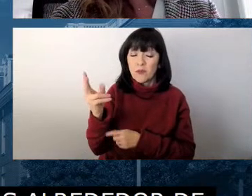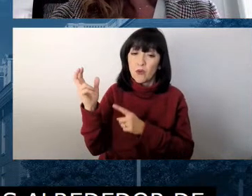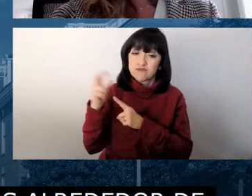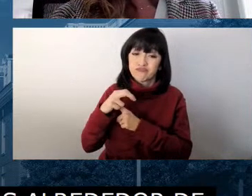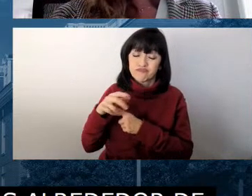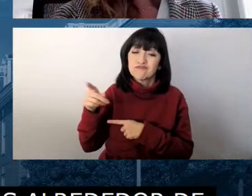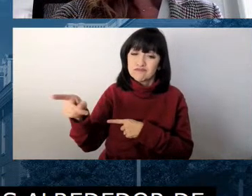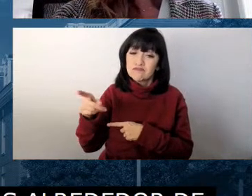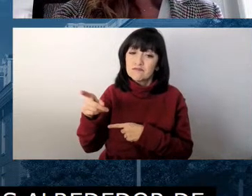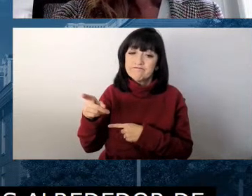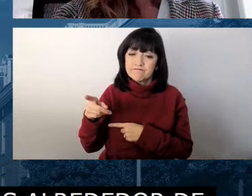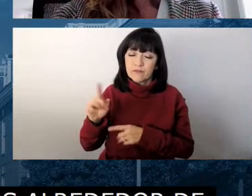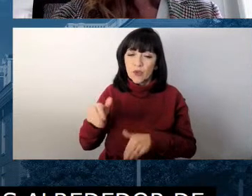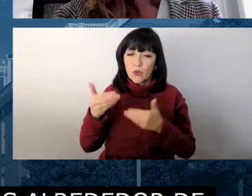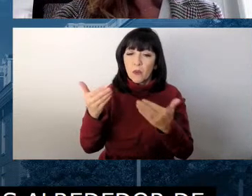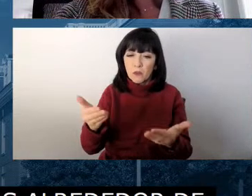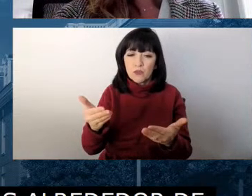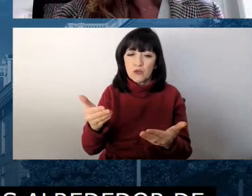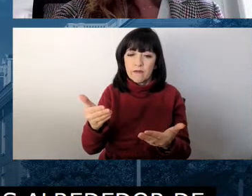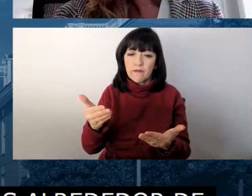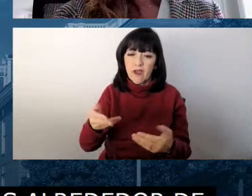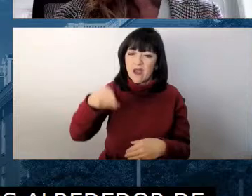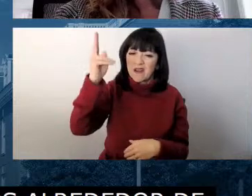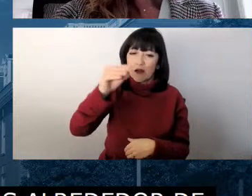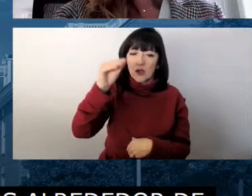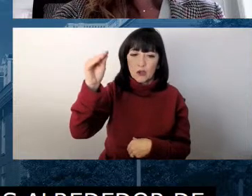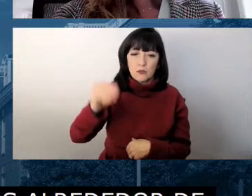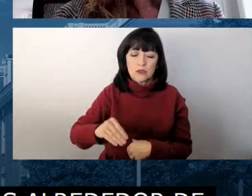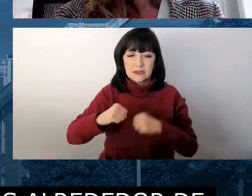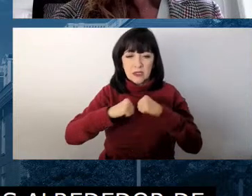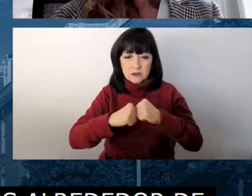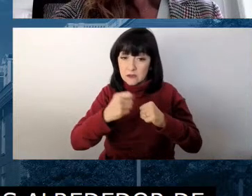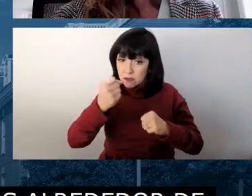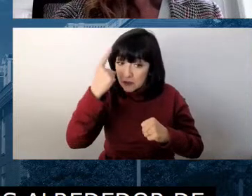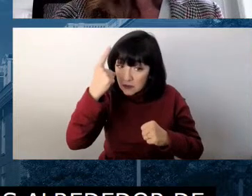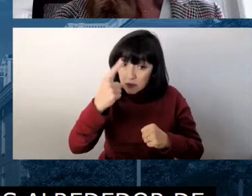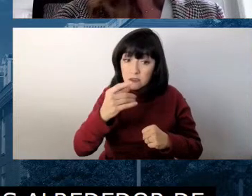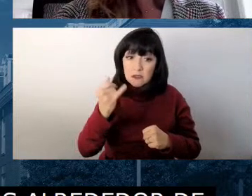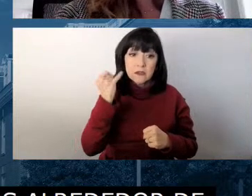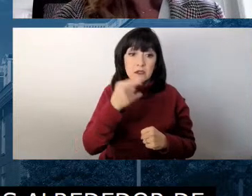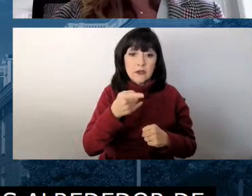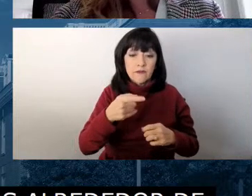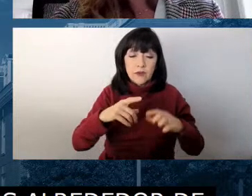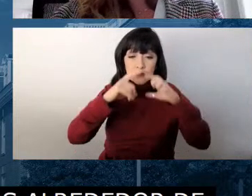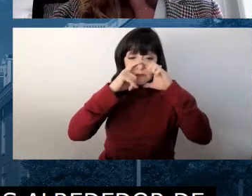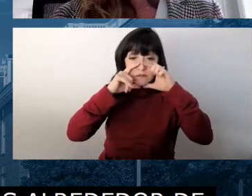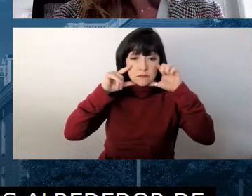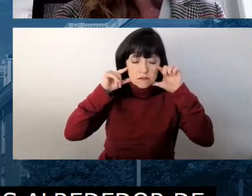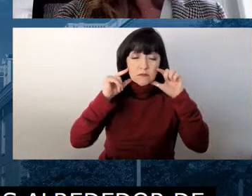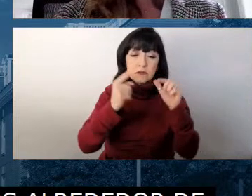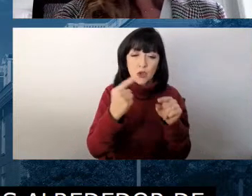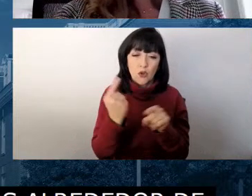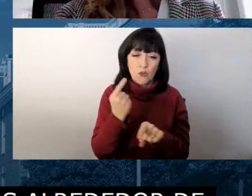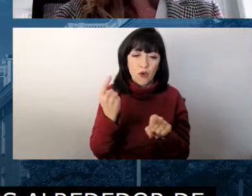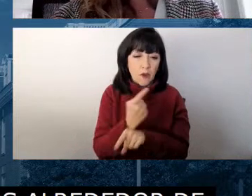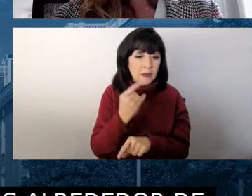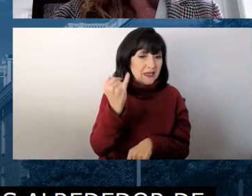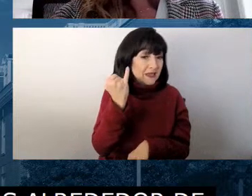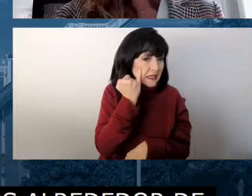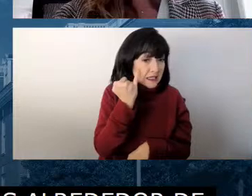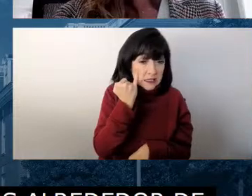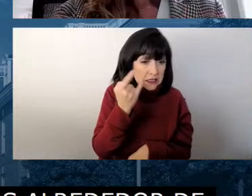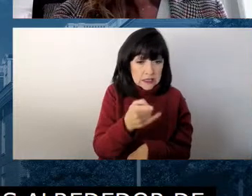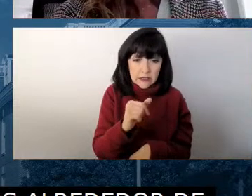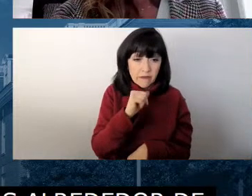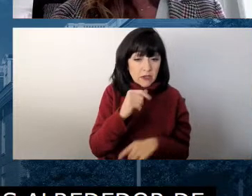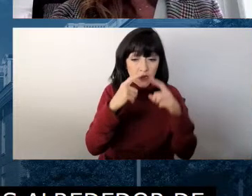of protection if it's worn properly. If it's not, it's going to be less